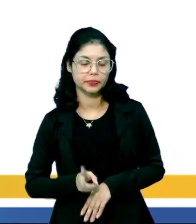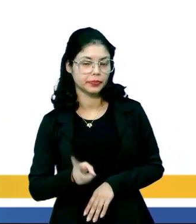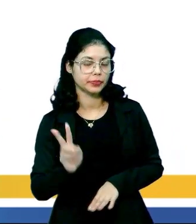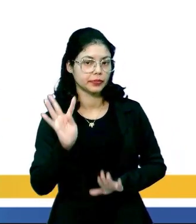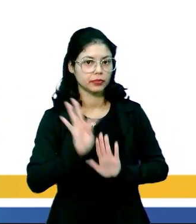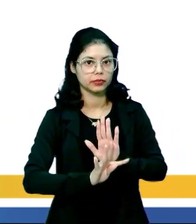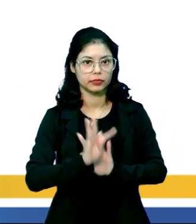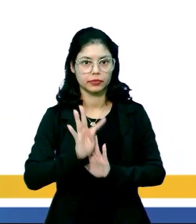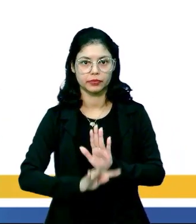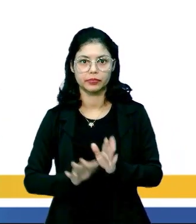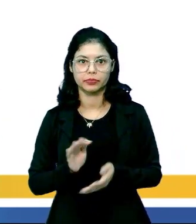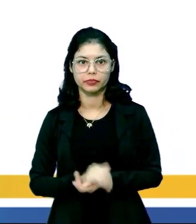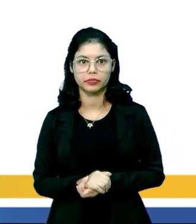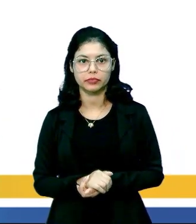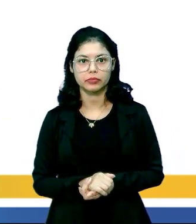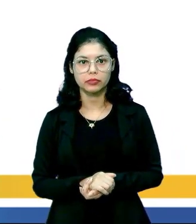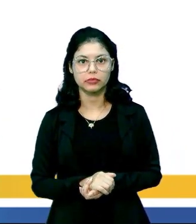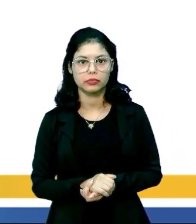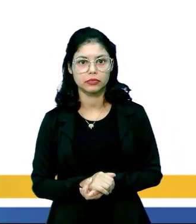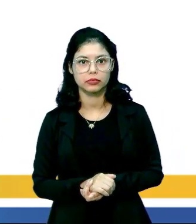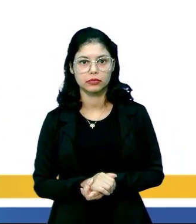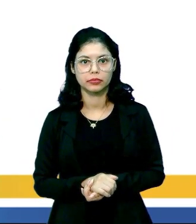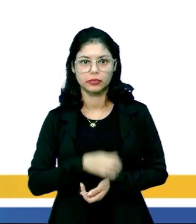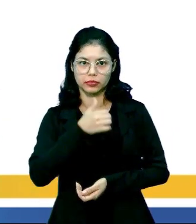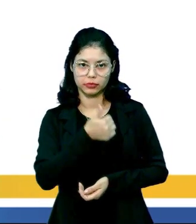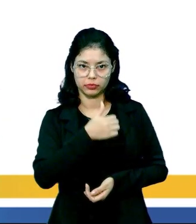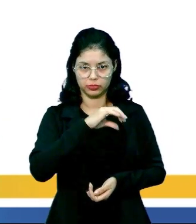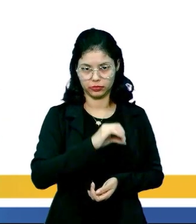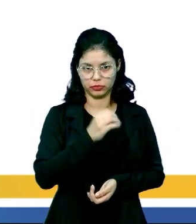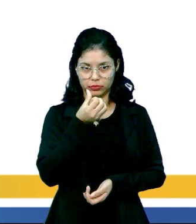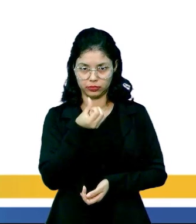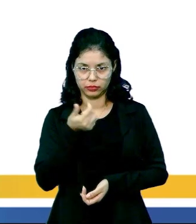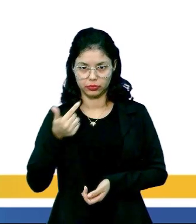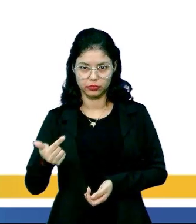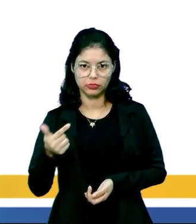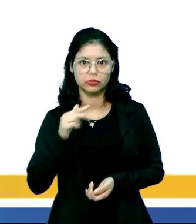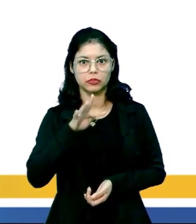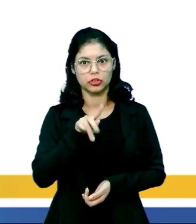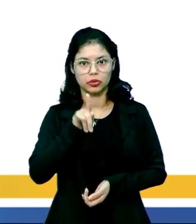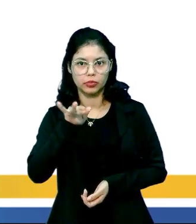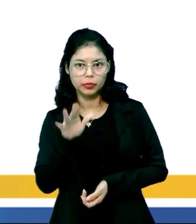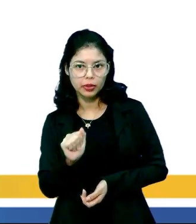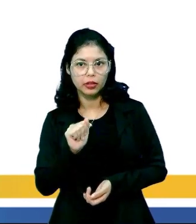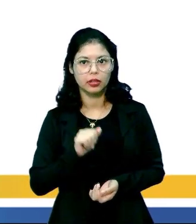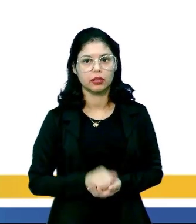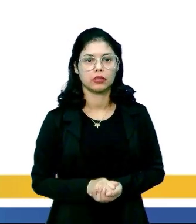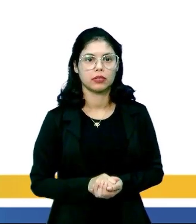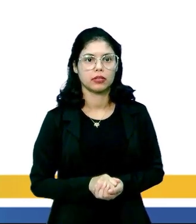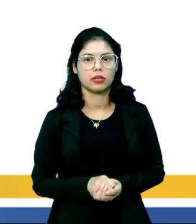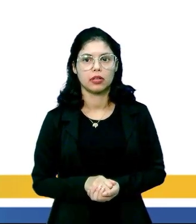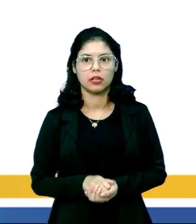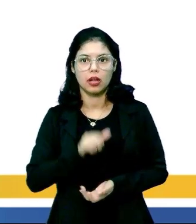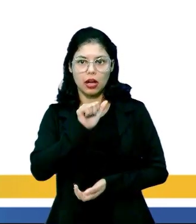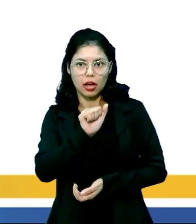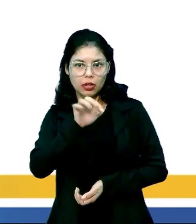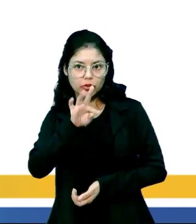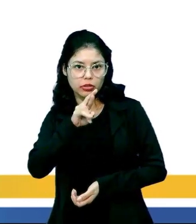mesma página nós temos but it was a 1962 World Wild